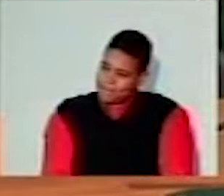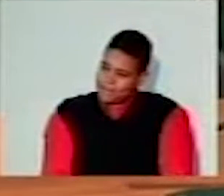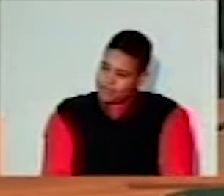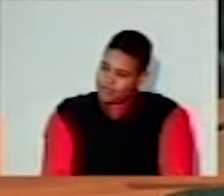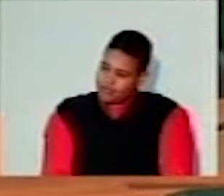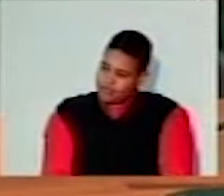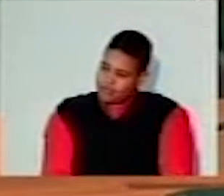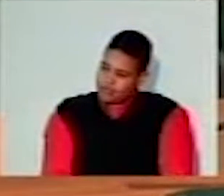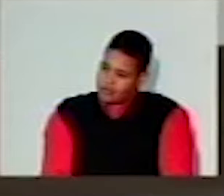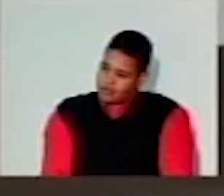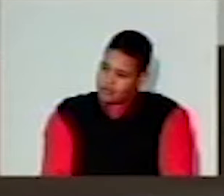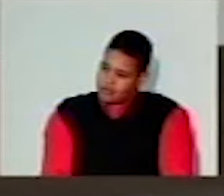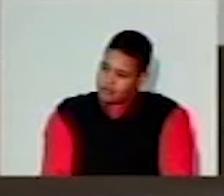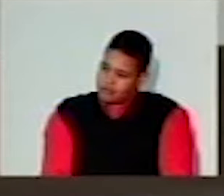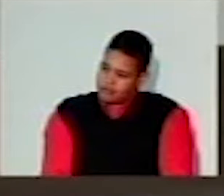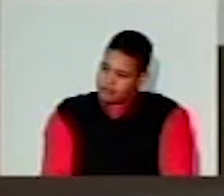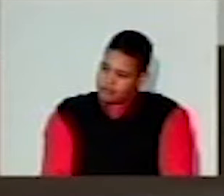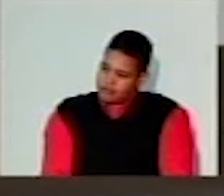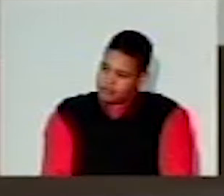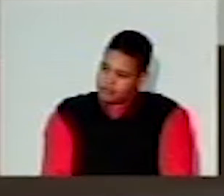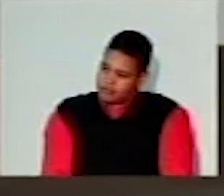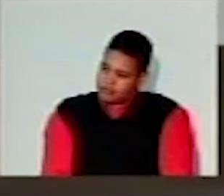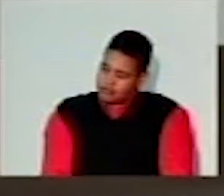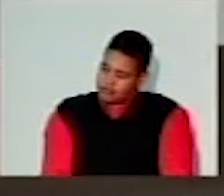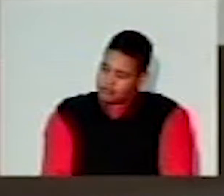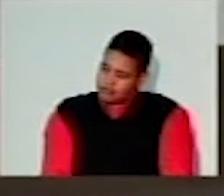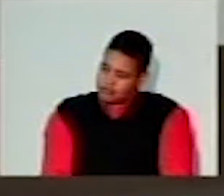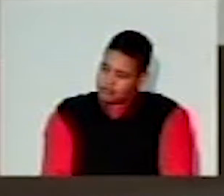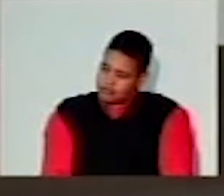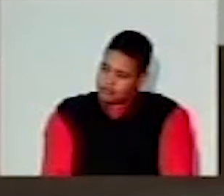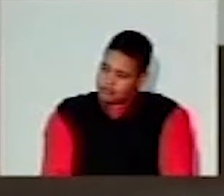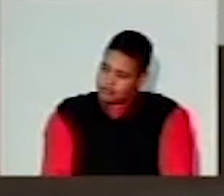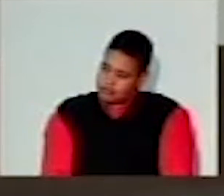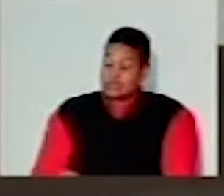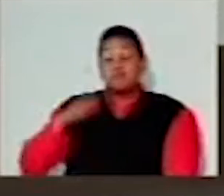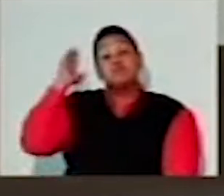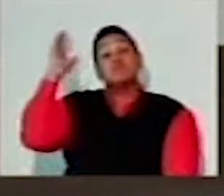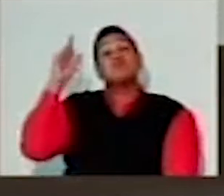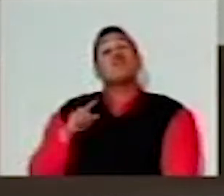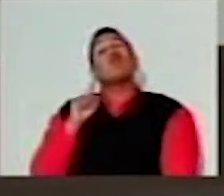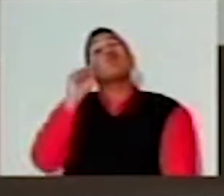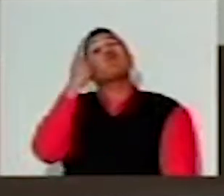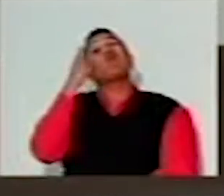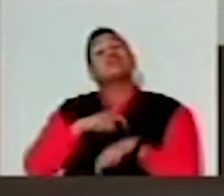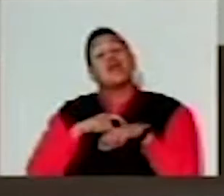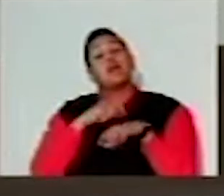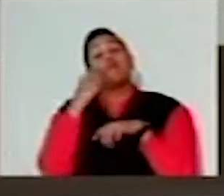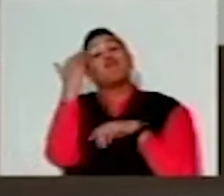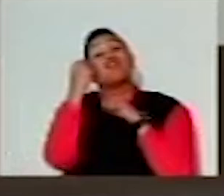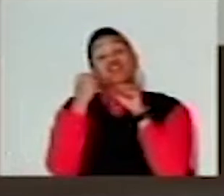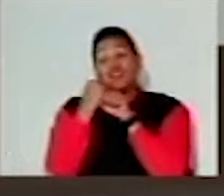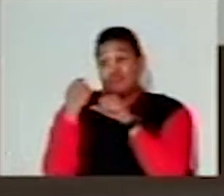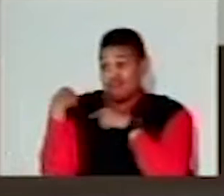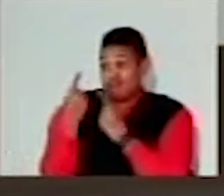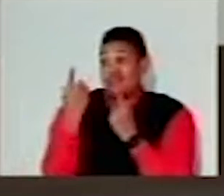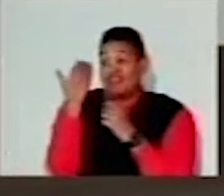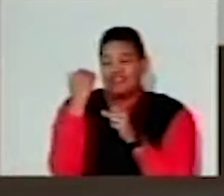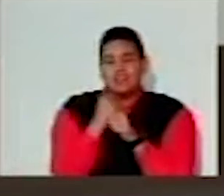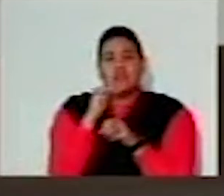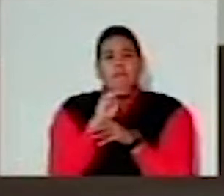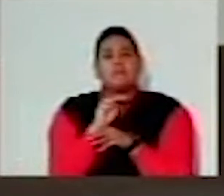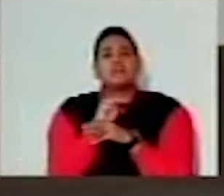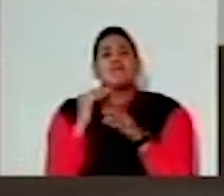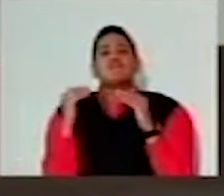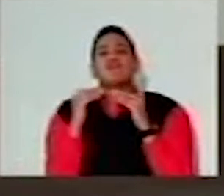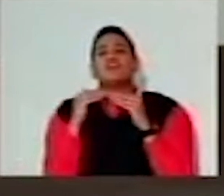Mr. Speaker, this is the first time, perhaps in 15 years, that the Ministry of Justice is